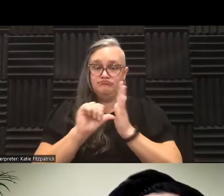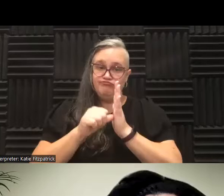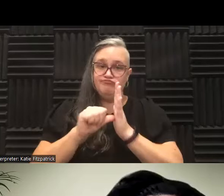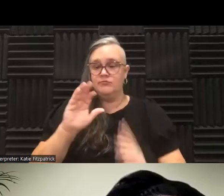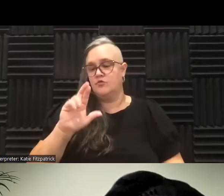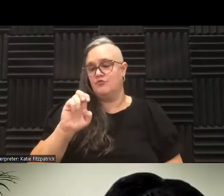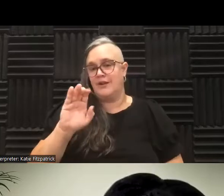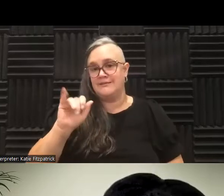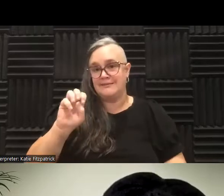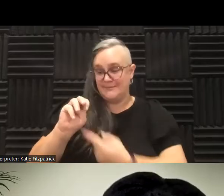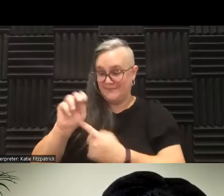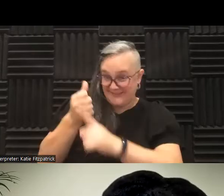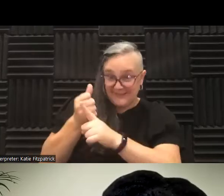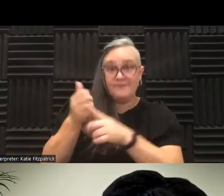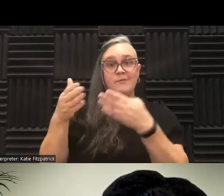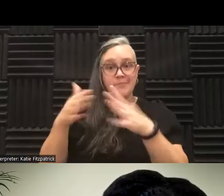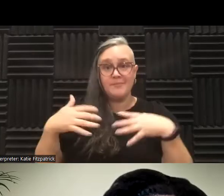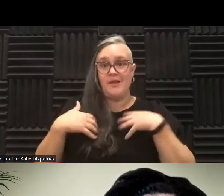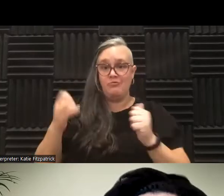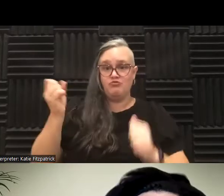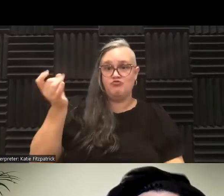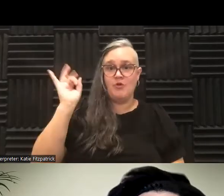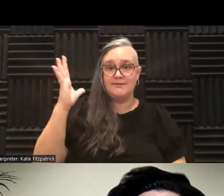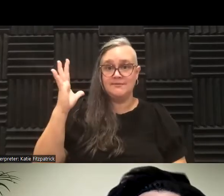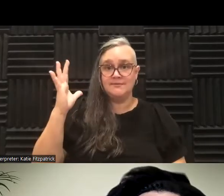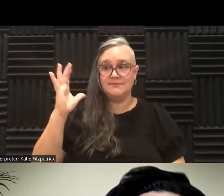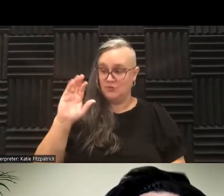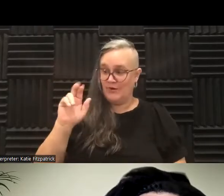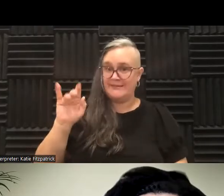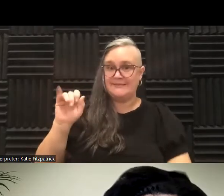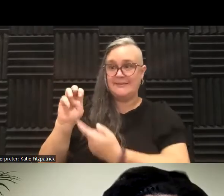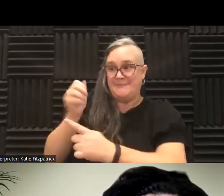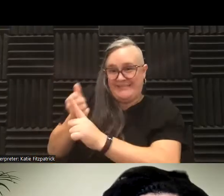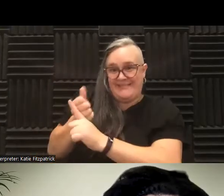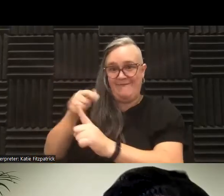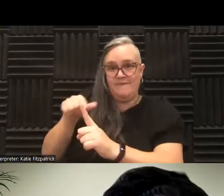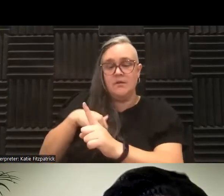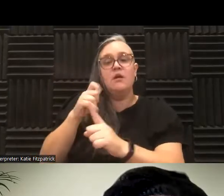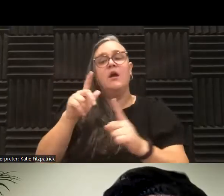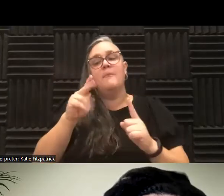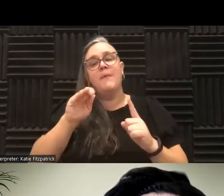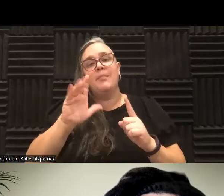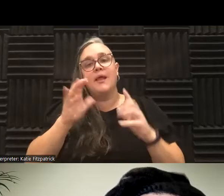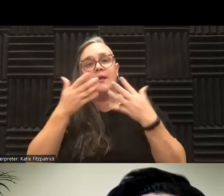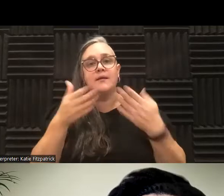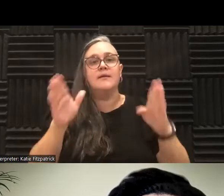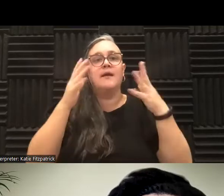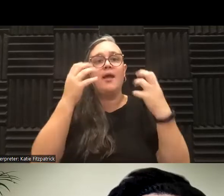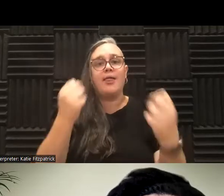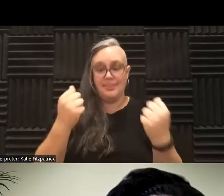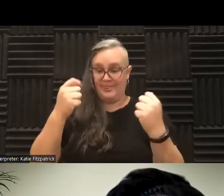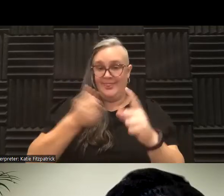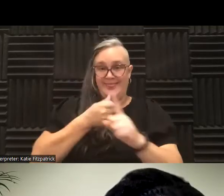racism is a public health crisis. So the public health impact of racism. Racism shapes